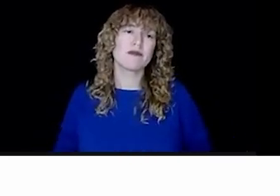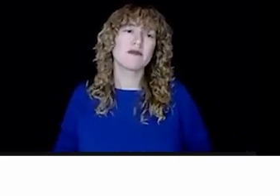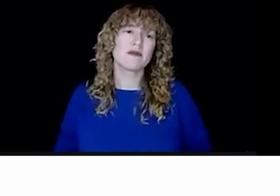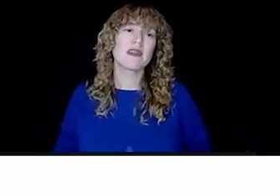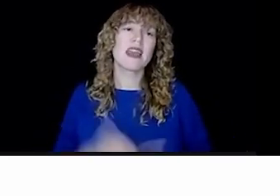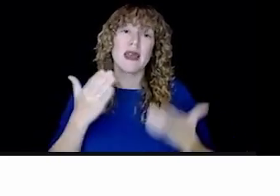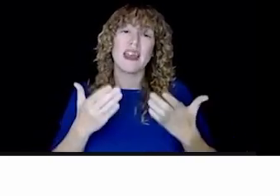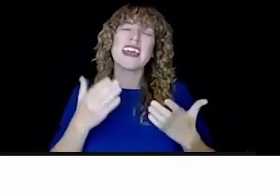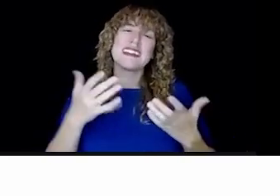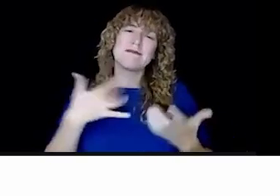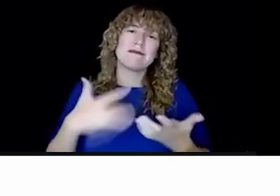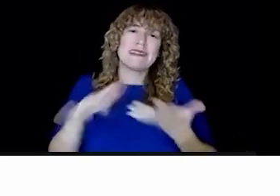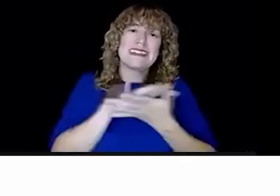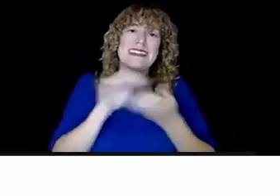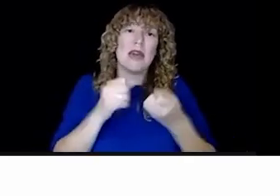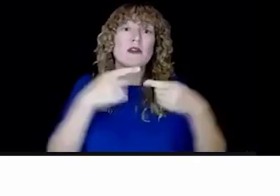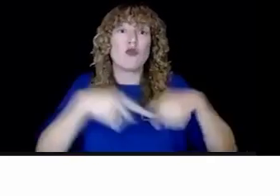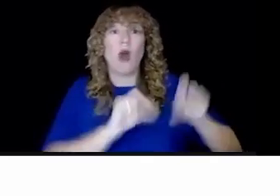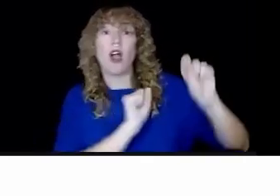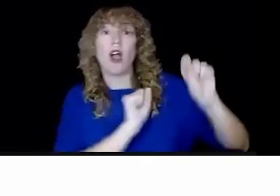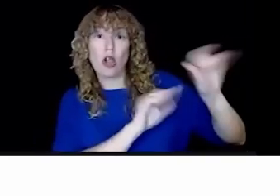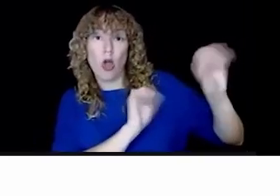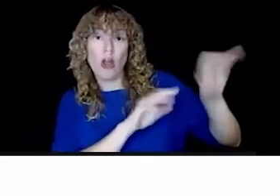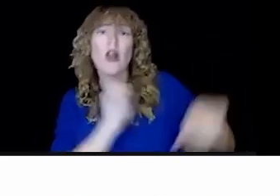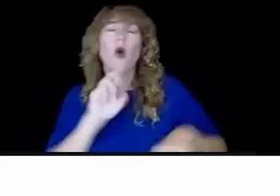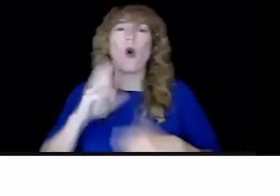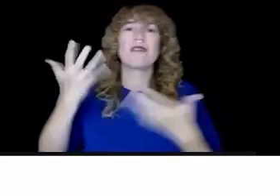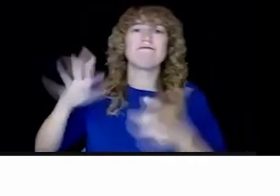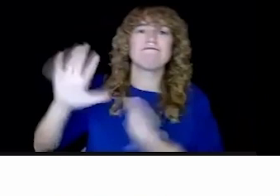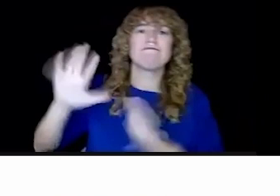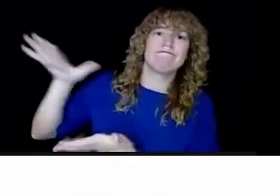and unloading phases.